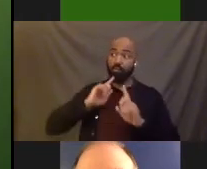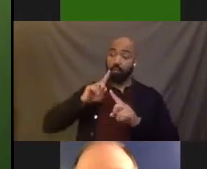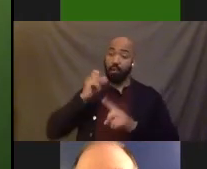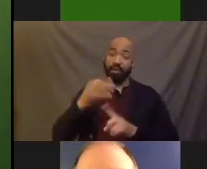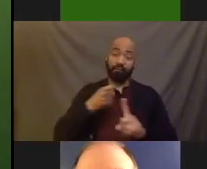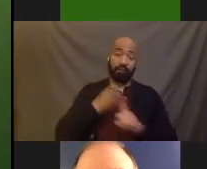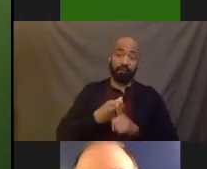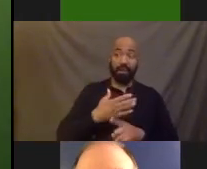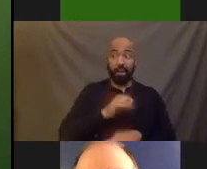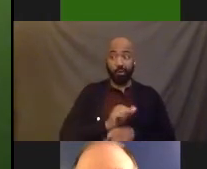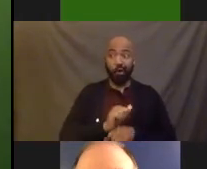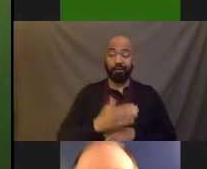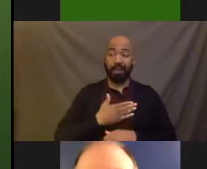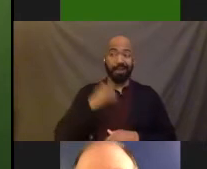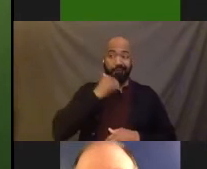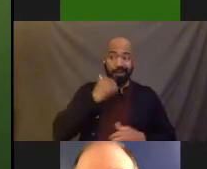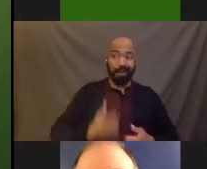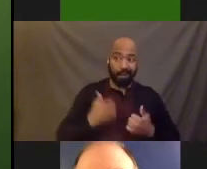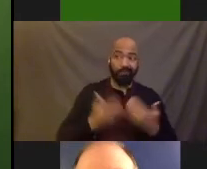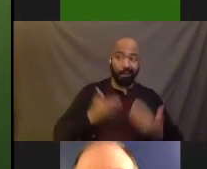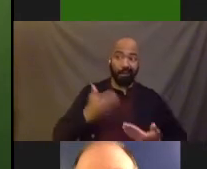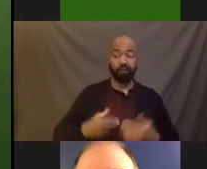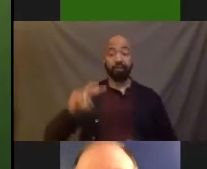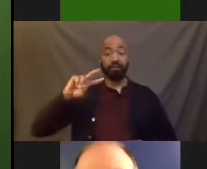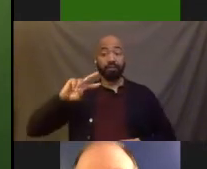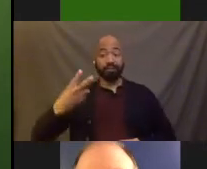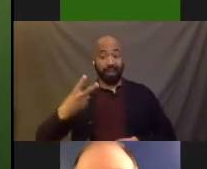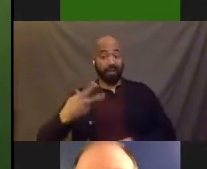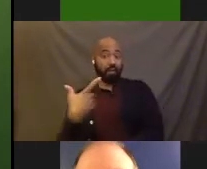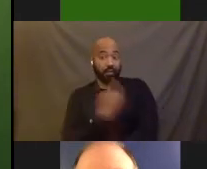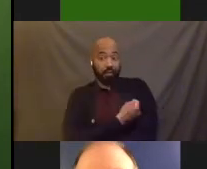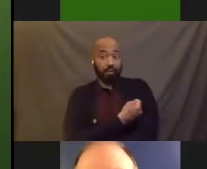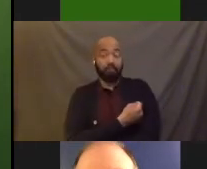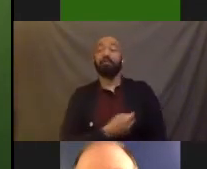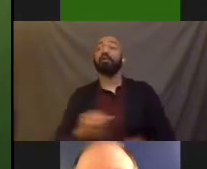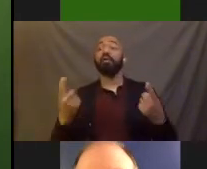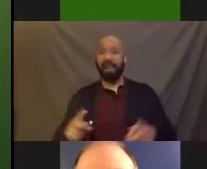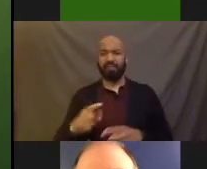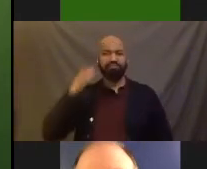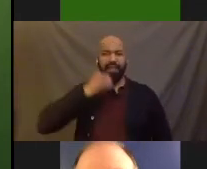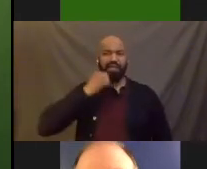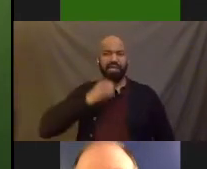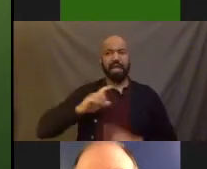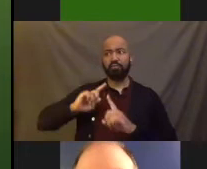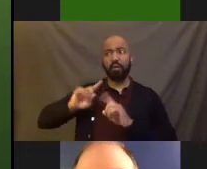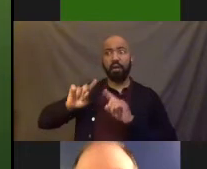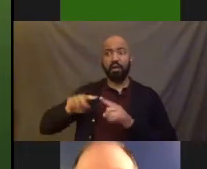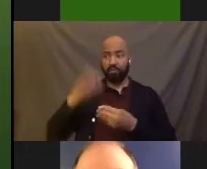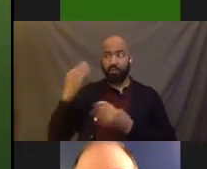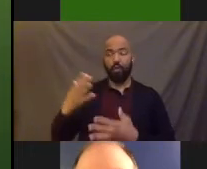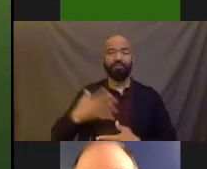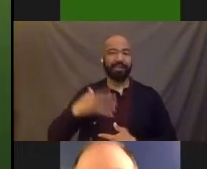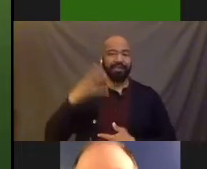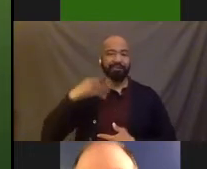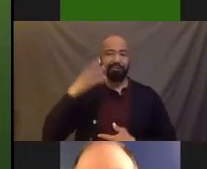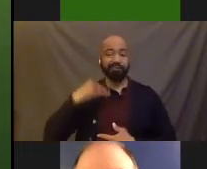my function. And actually they keep sending me a text message every month now, just to check in and say, how are you feeling? Have you been diagnosed